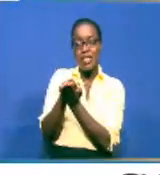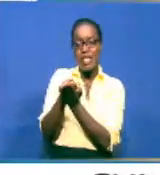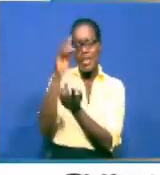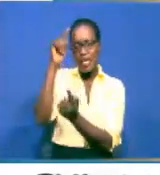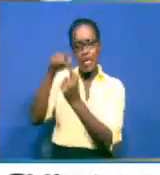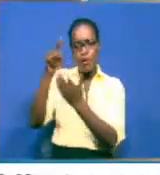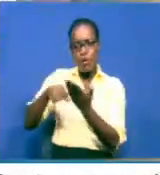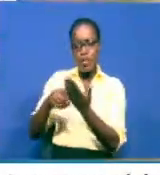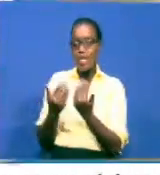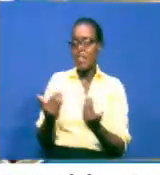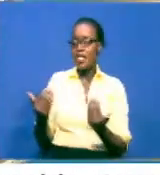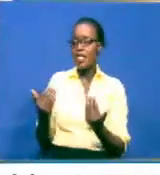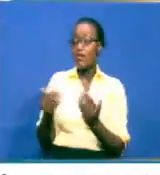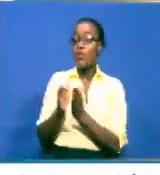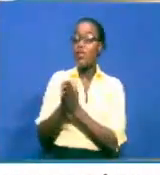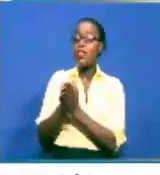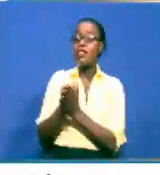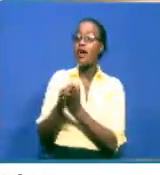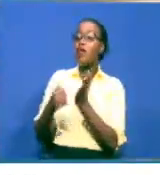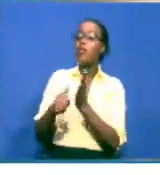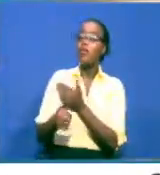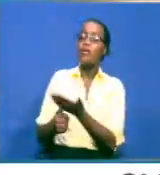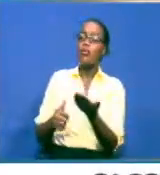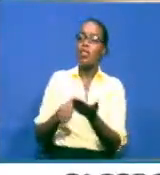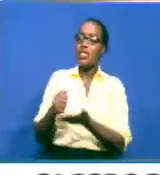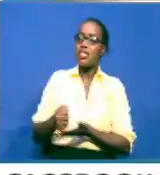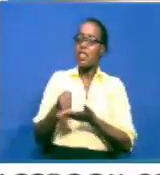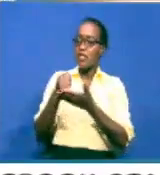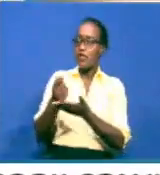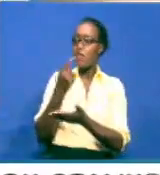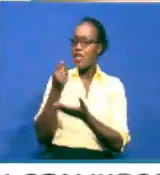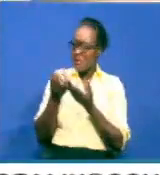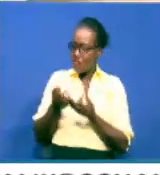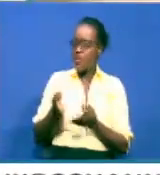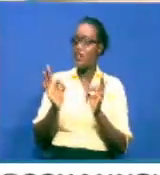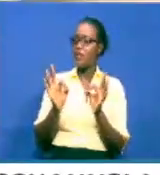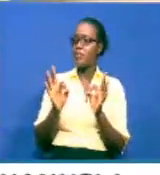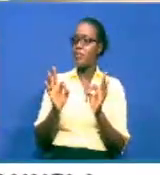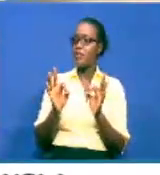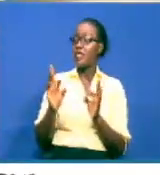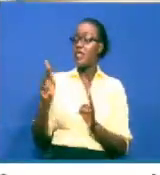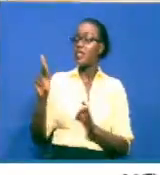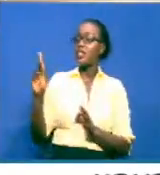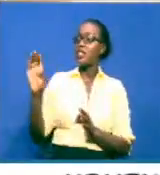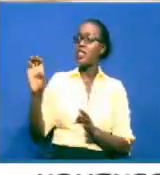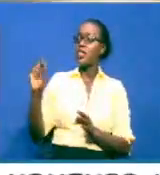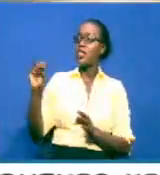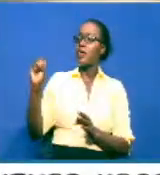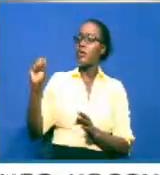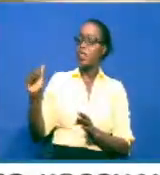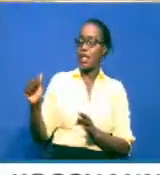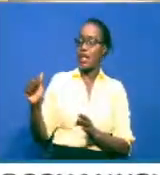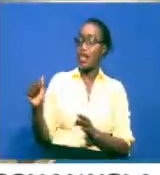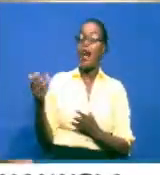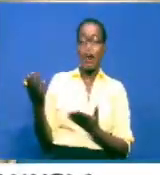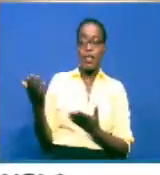have such cases can be given medicine for free. Like KEMSA can be brought on board, pharmaceutical